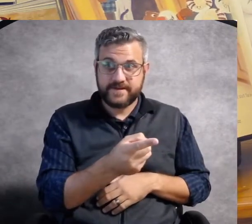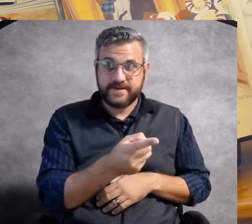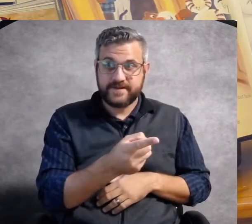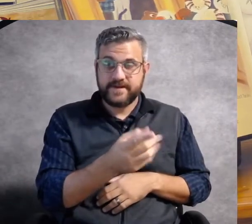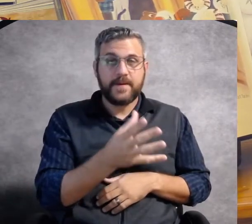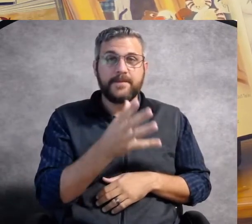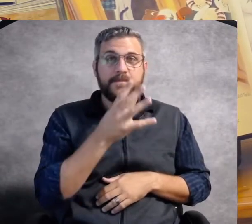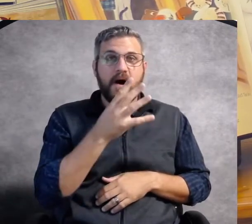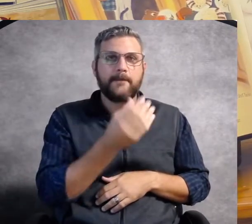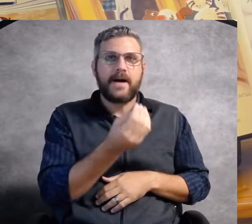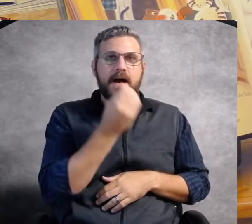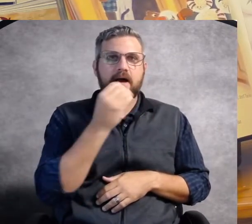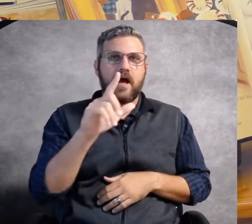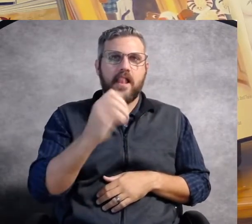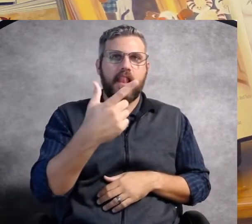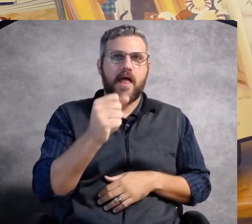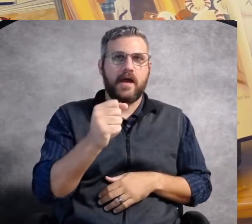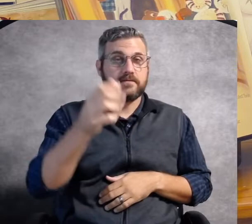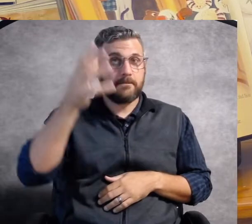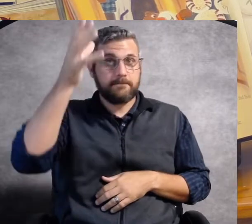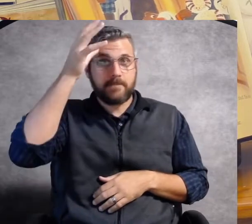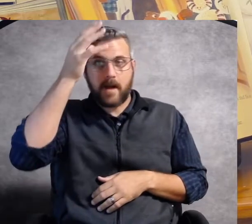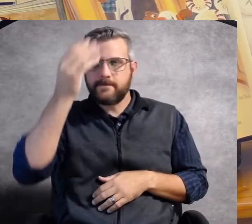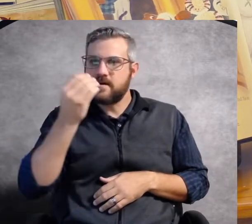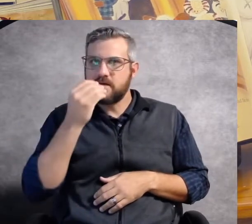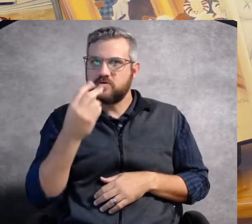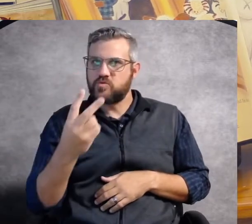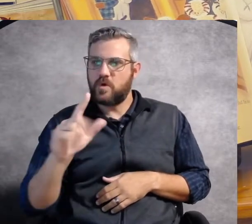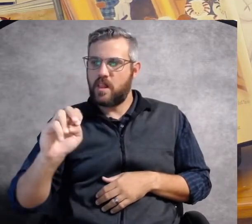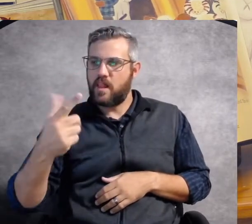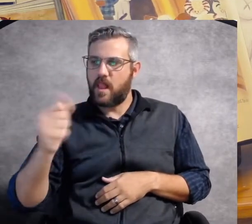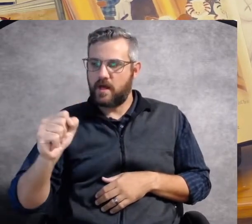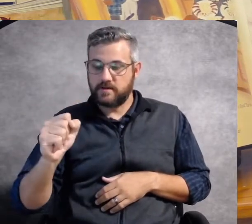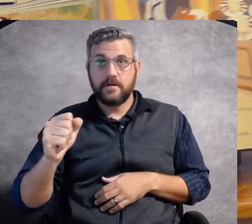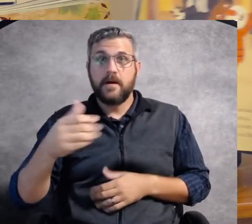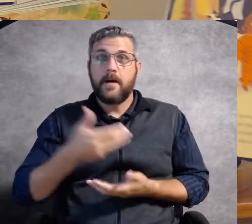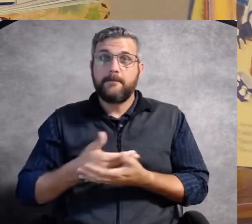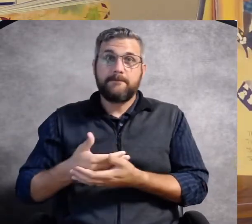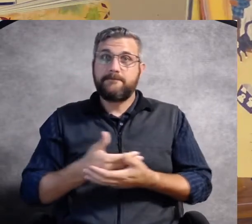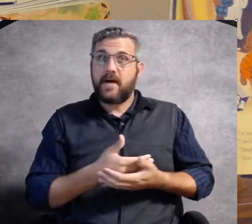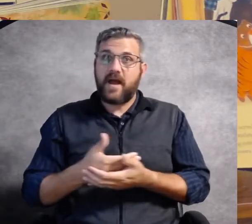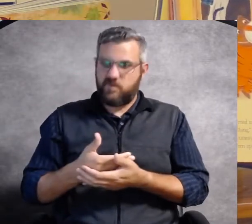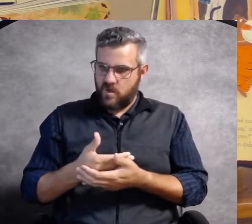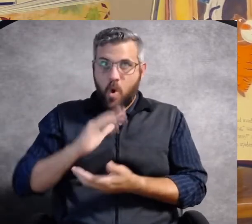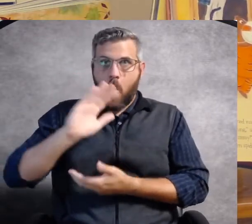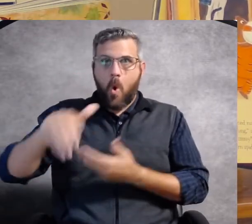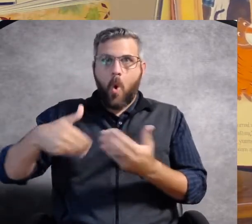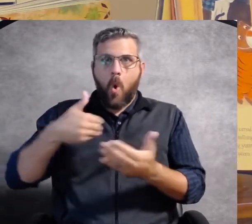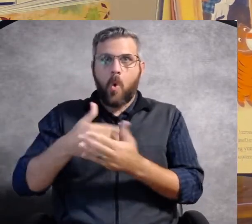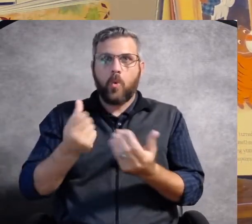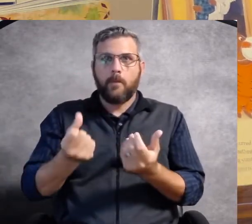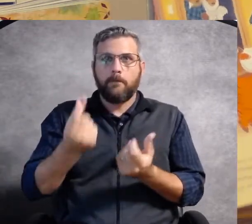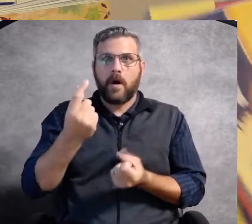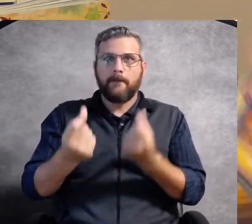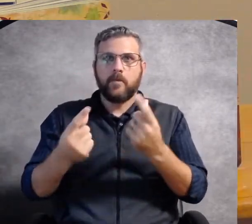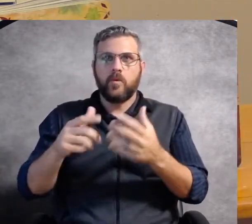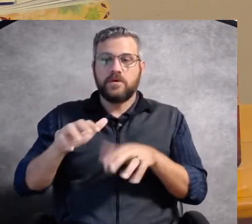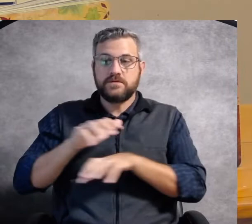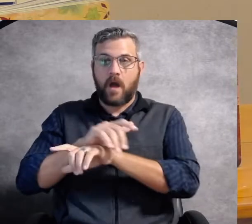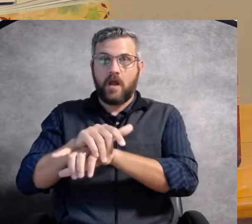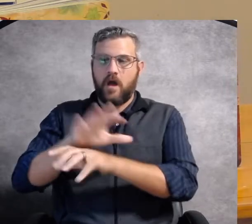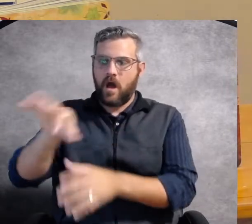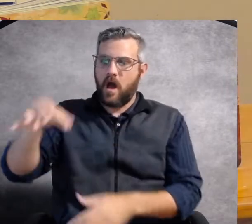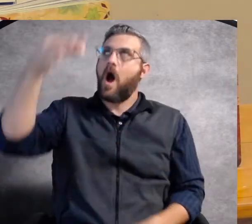Mama nibbled on some licorice legs. Papa nibbled on 2 legs, and Baby Bear ate the whole popcorn spider.